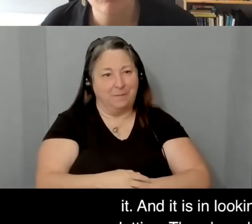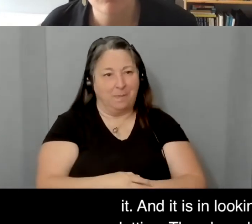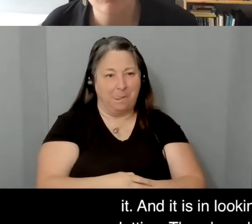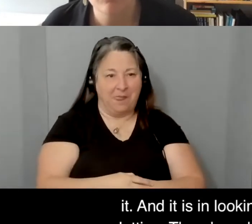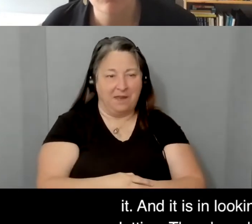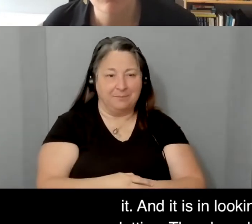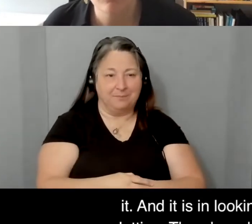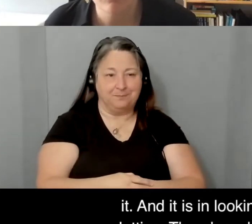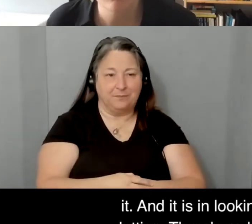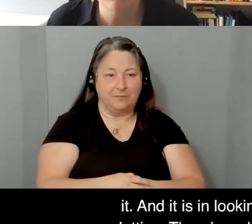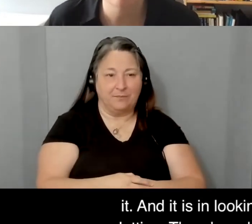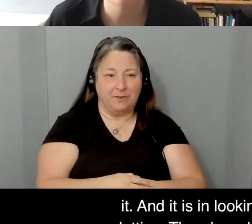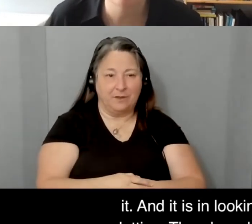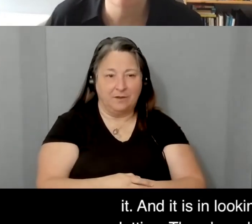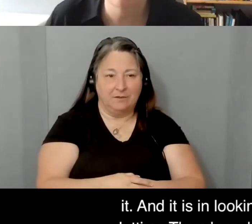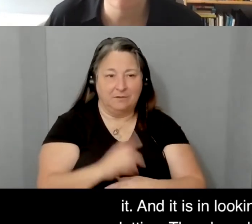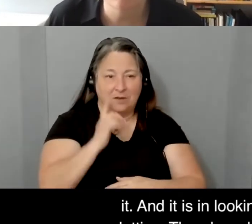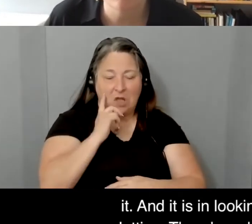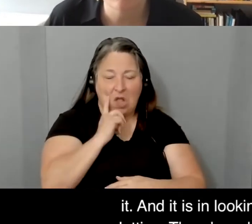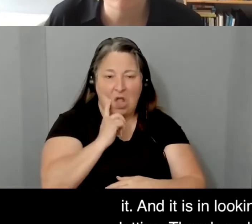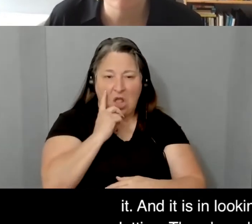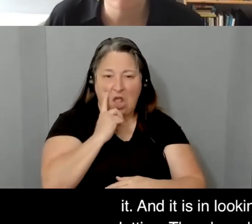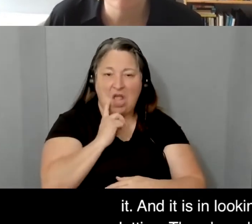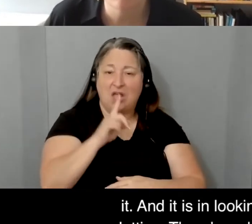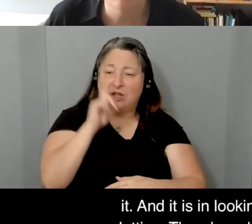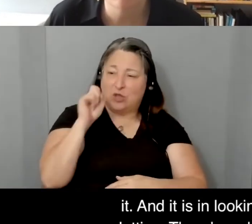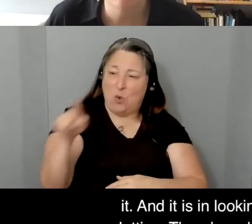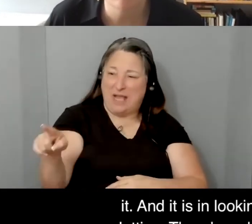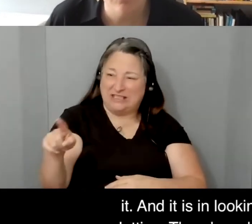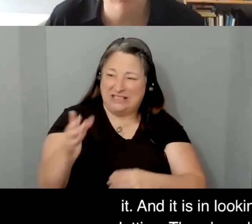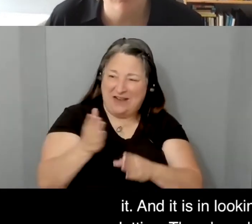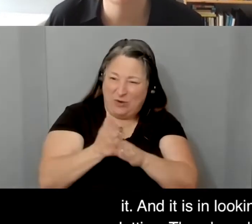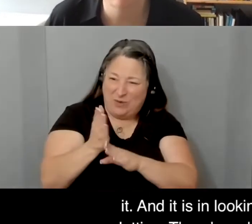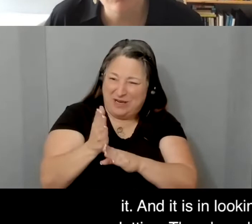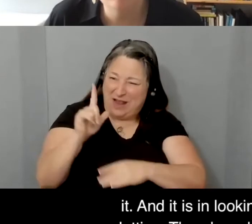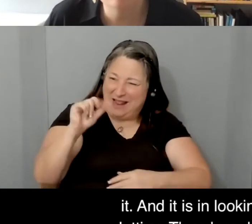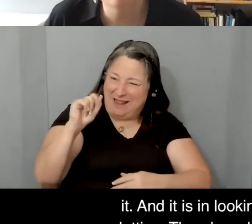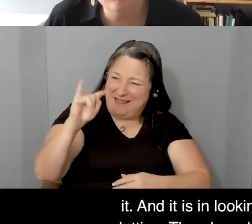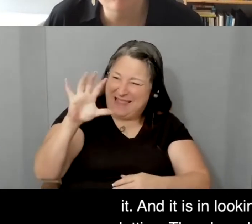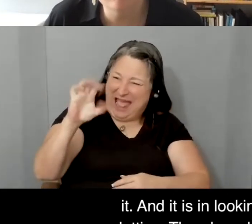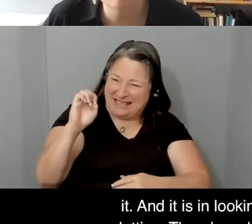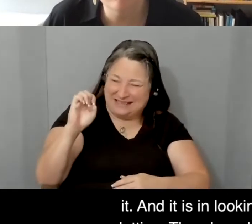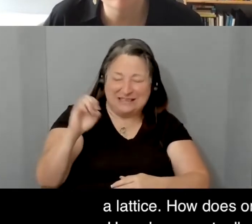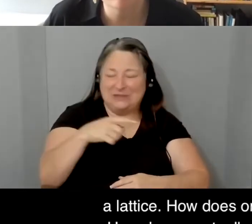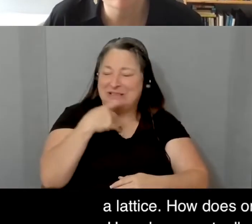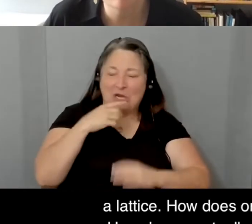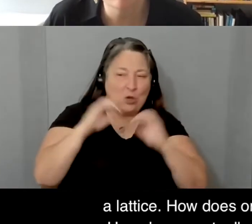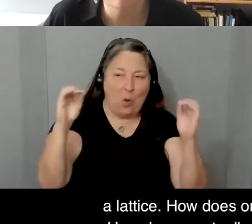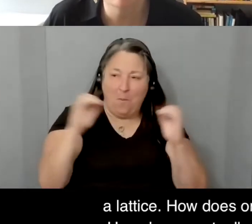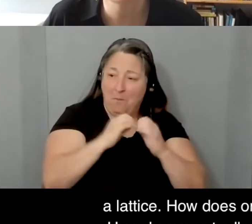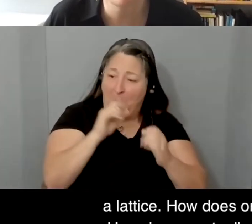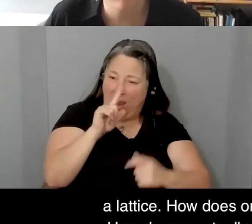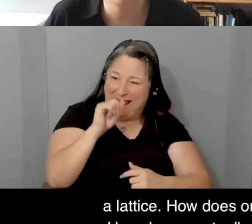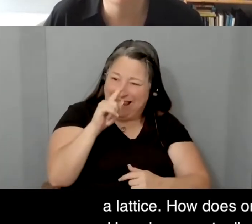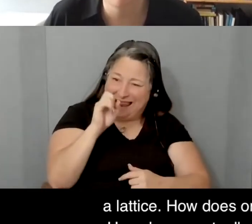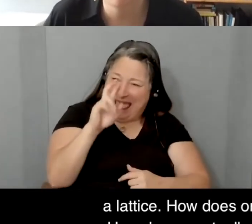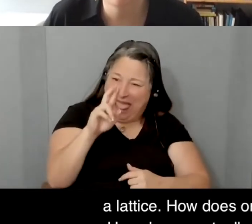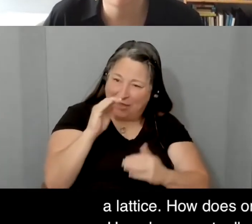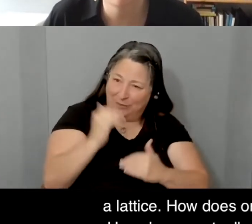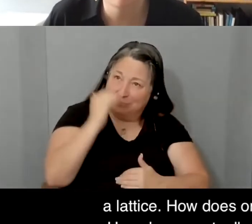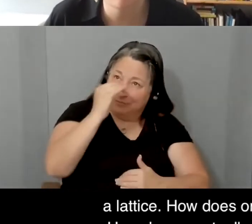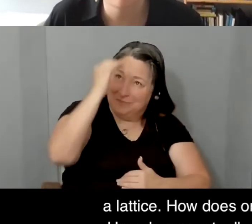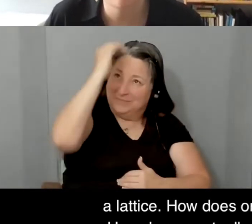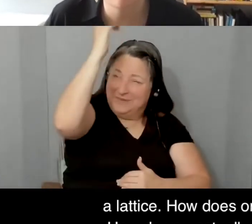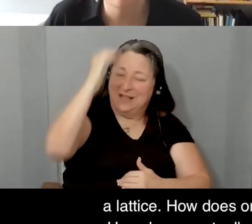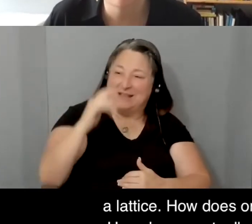in looking at the question of career lattice, there's no longer a ladder, there's now a lattice. How